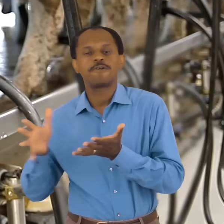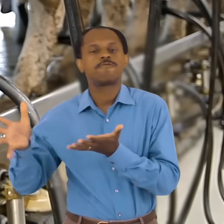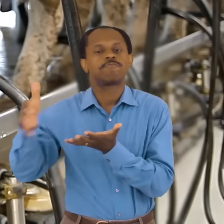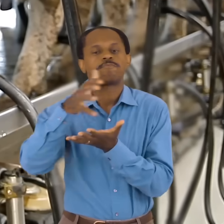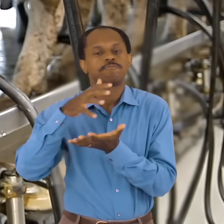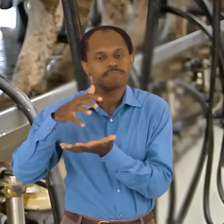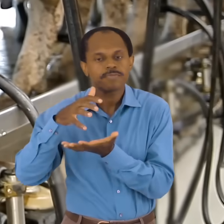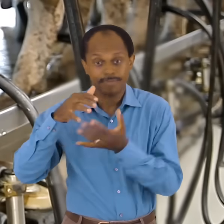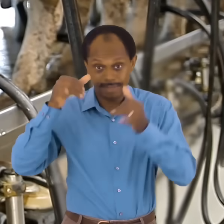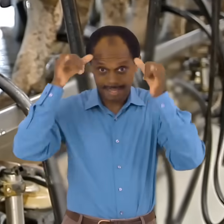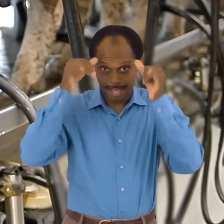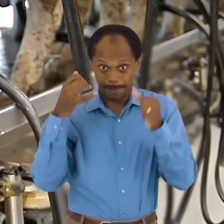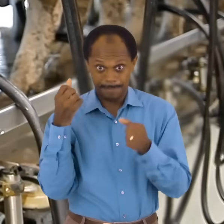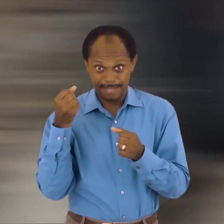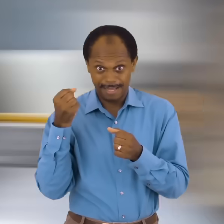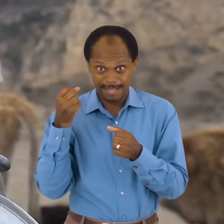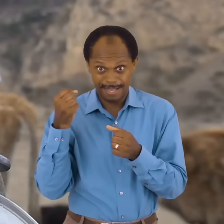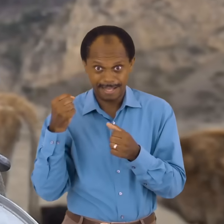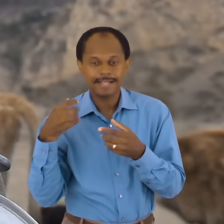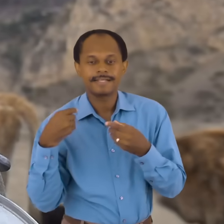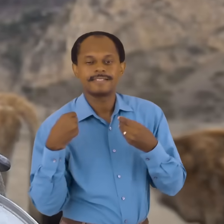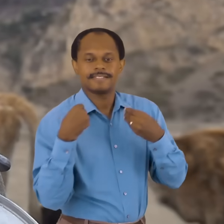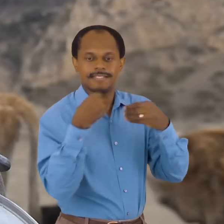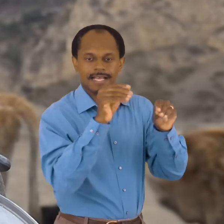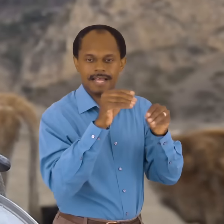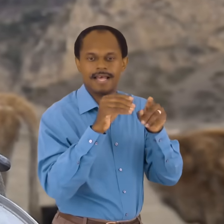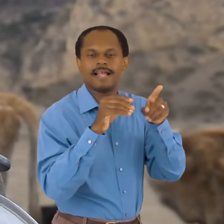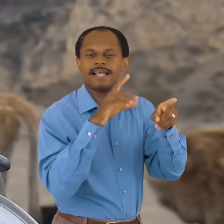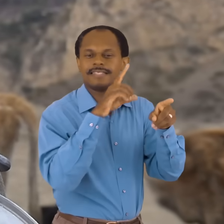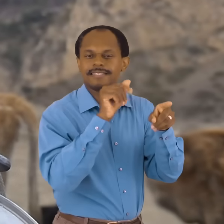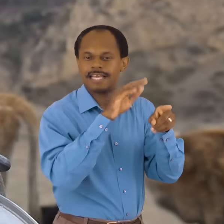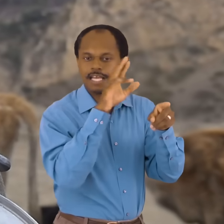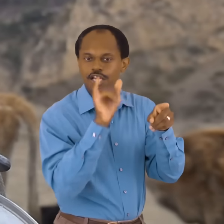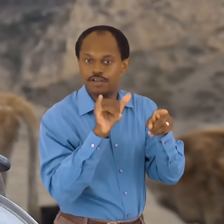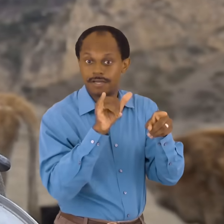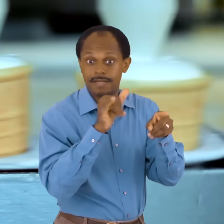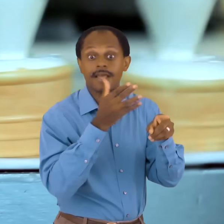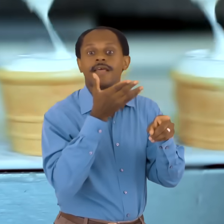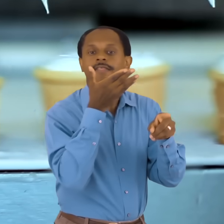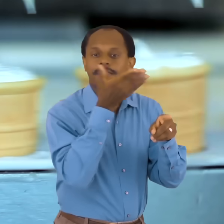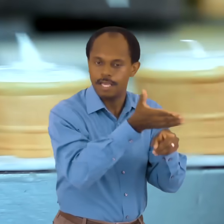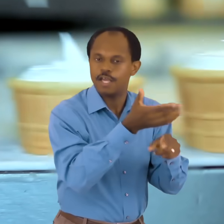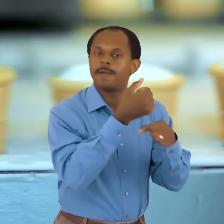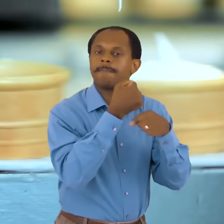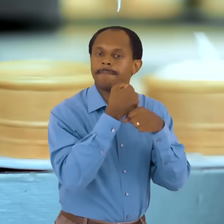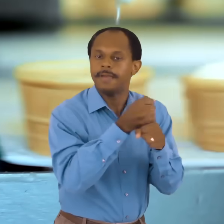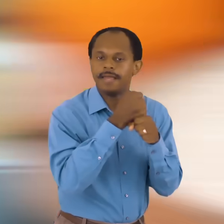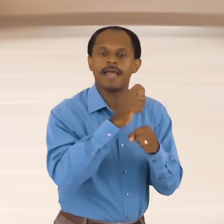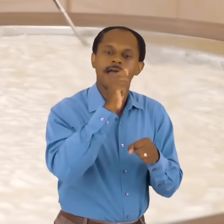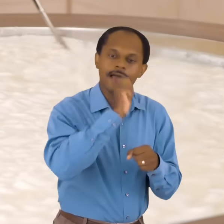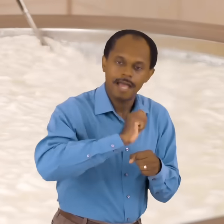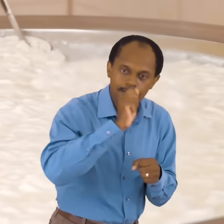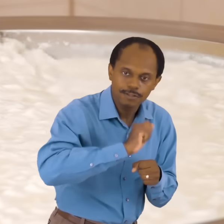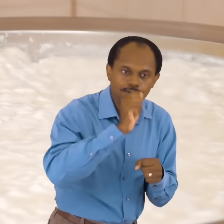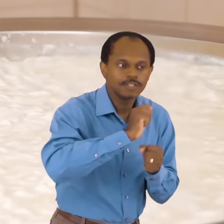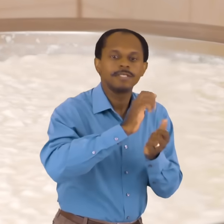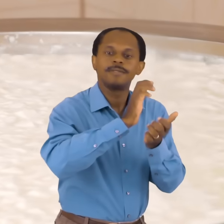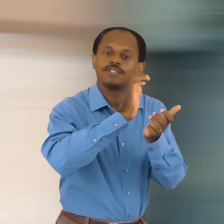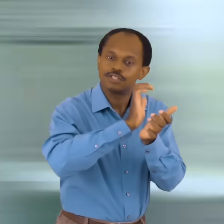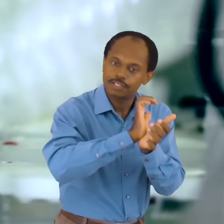cows milk to dairies and then dairies turn the milk into ice cream cheese